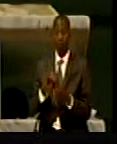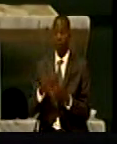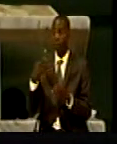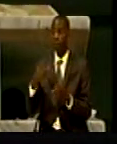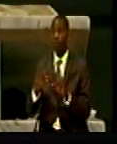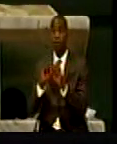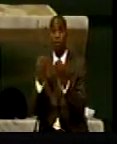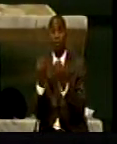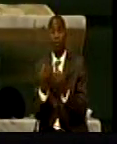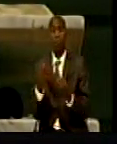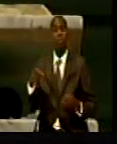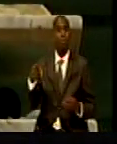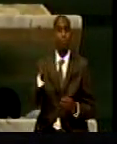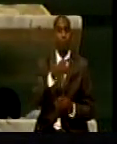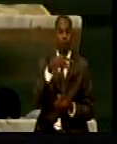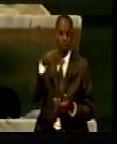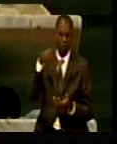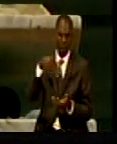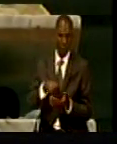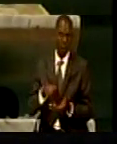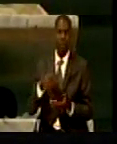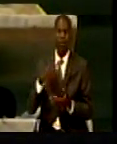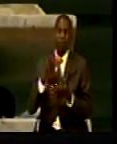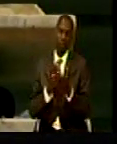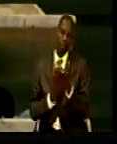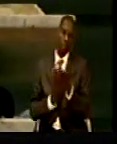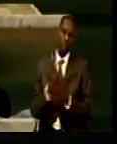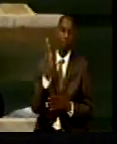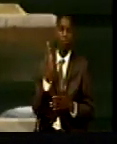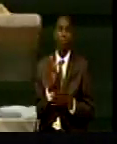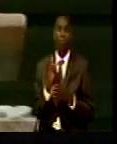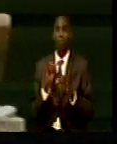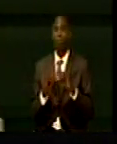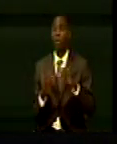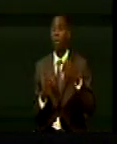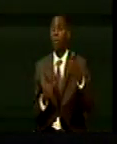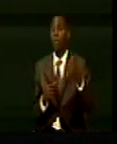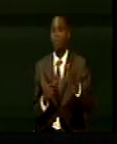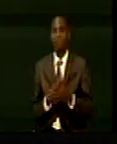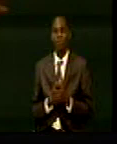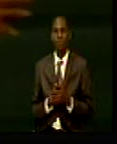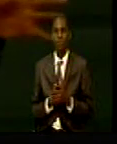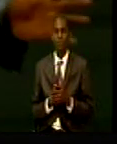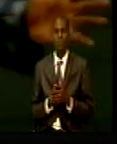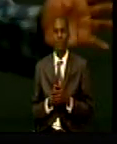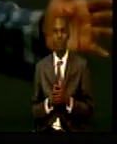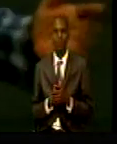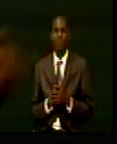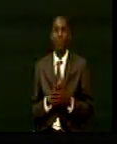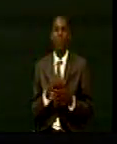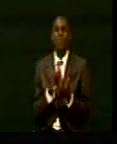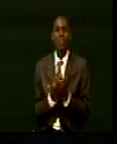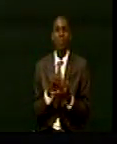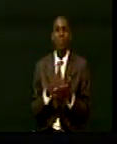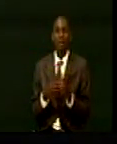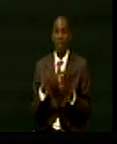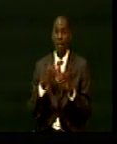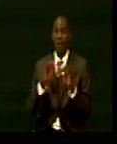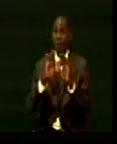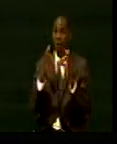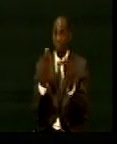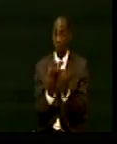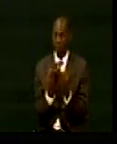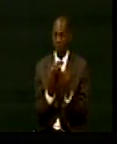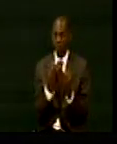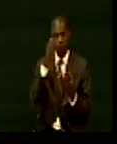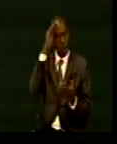the right side up. Number 10, filially. That is in the family, husband and